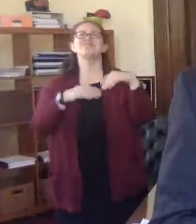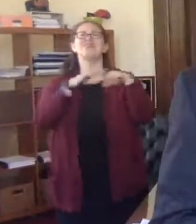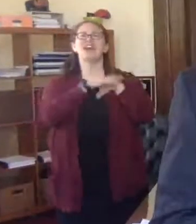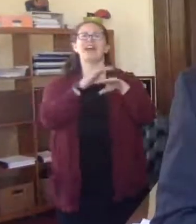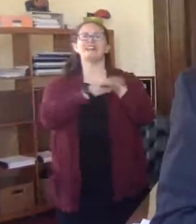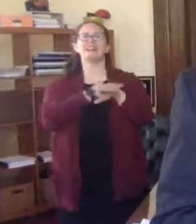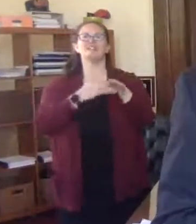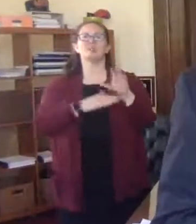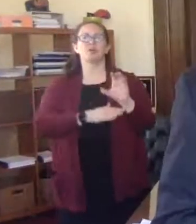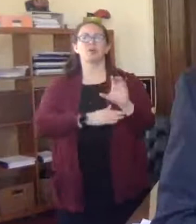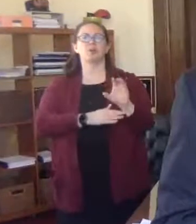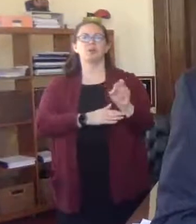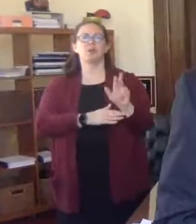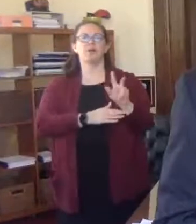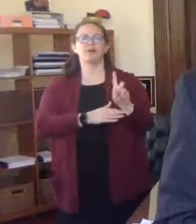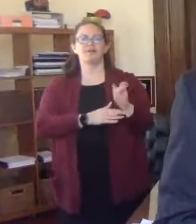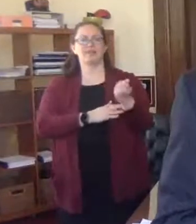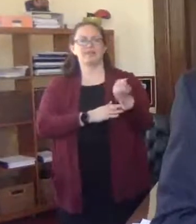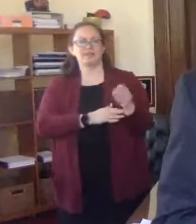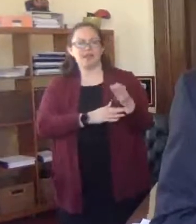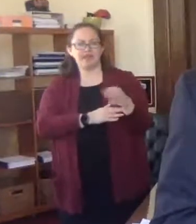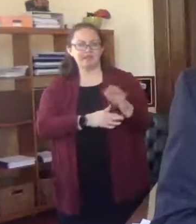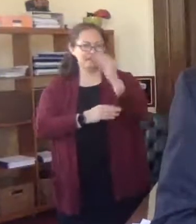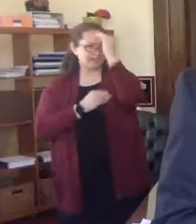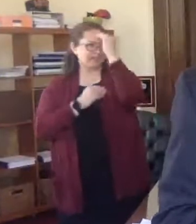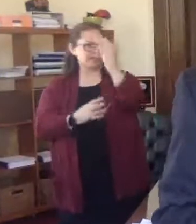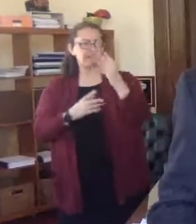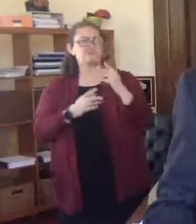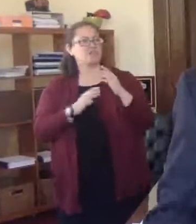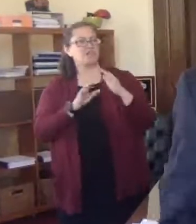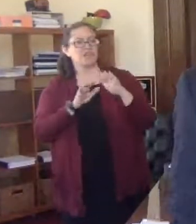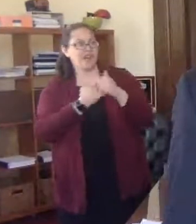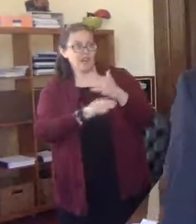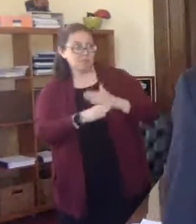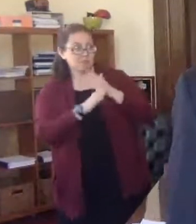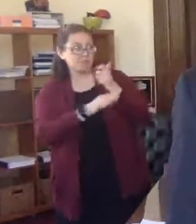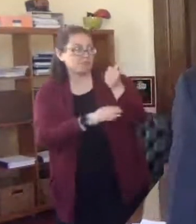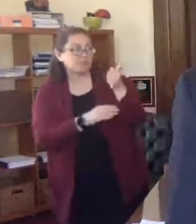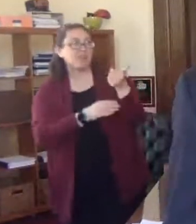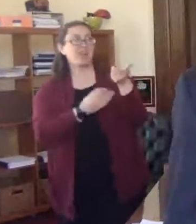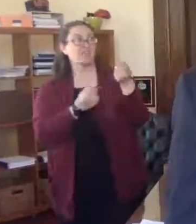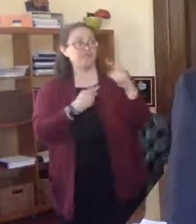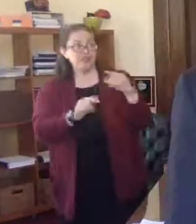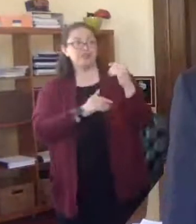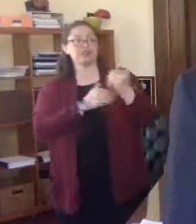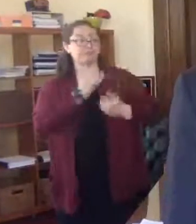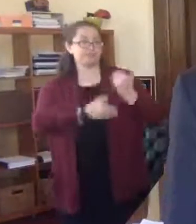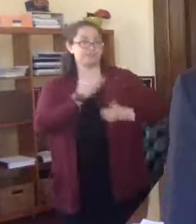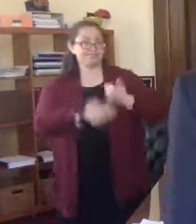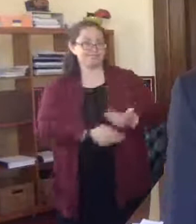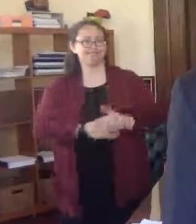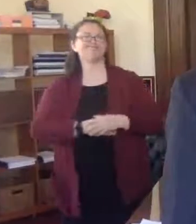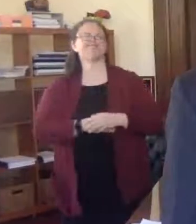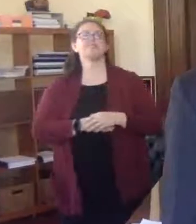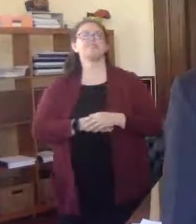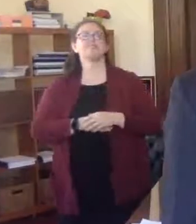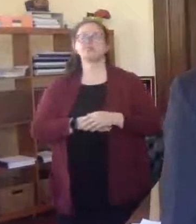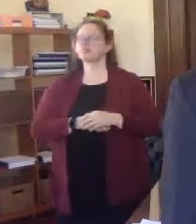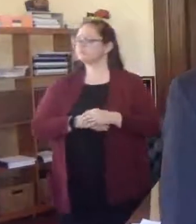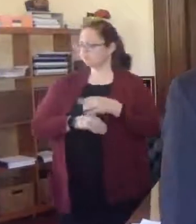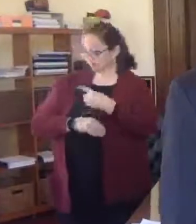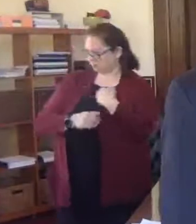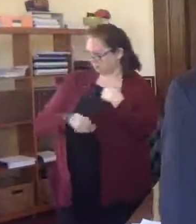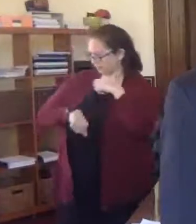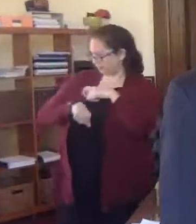COVID-19 information so they can know how to protect themselves as we move forward in our response. Do you have time for some